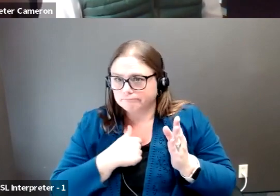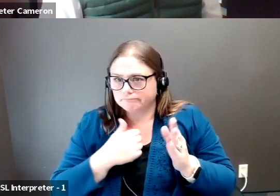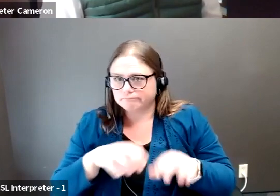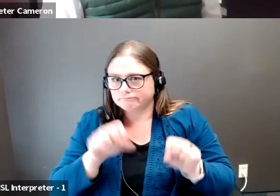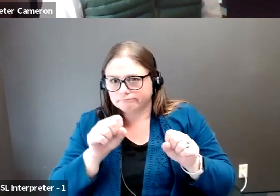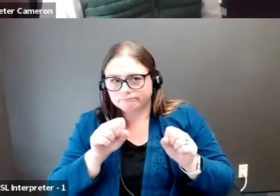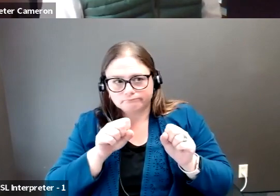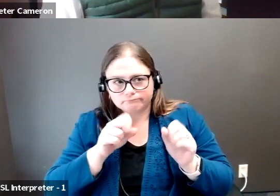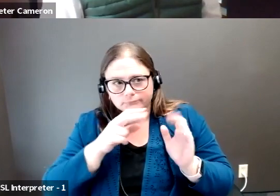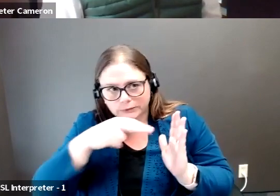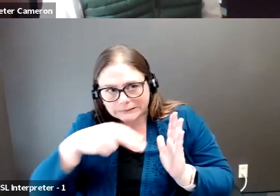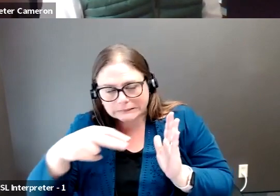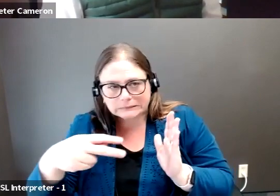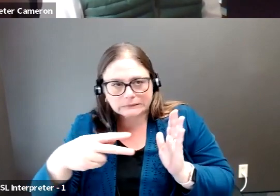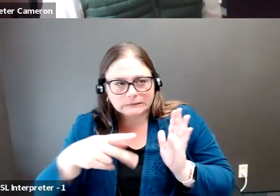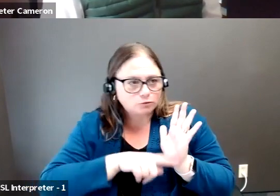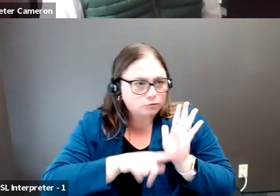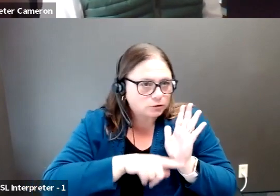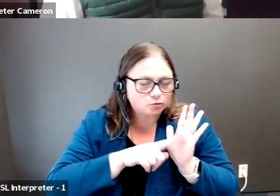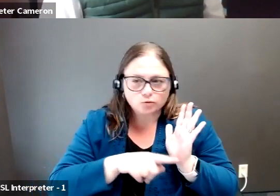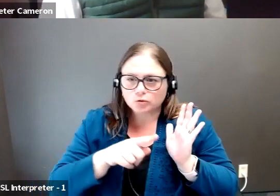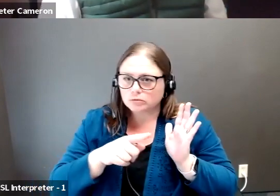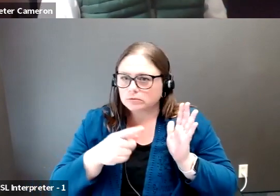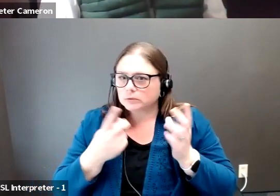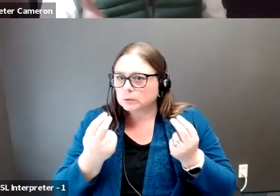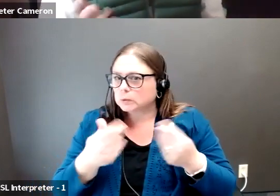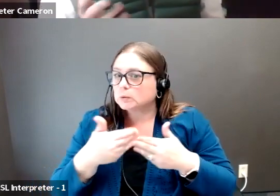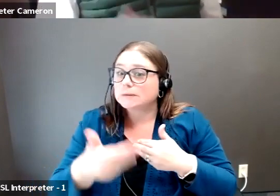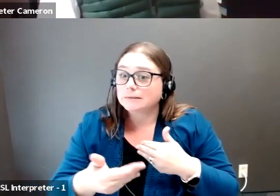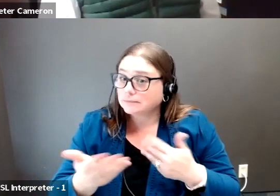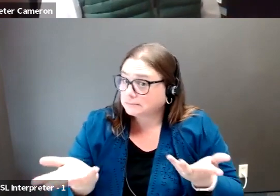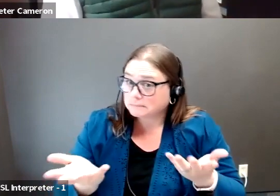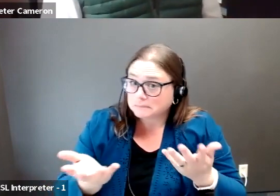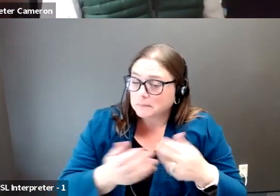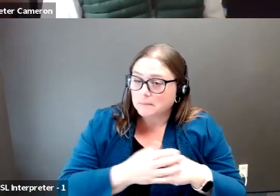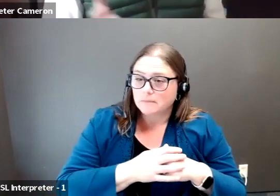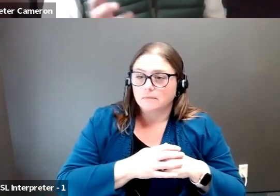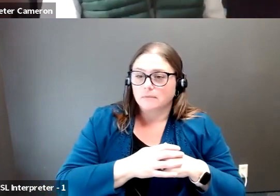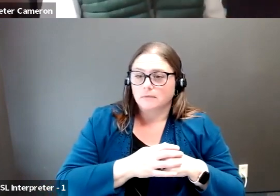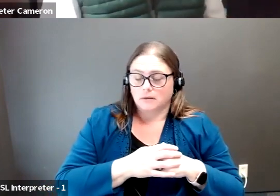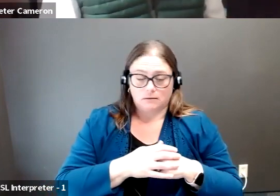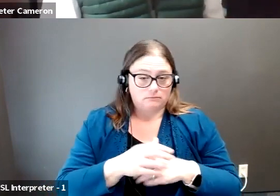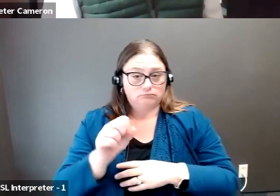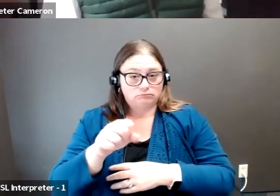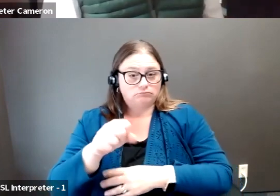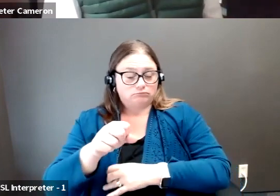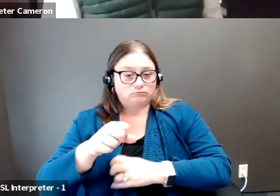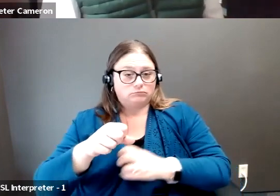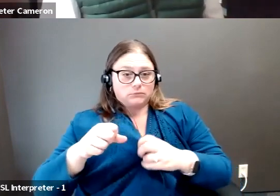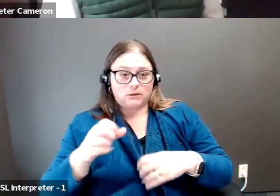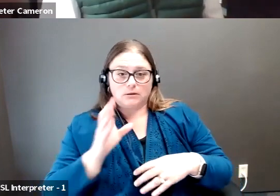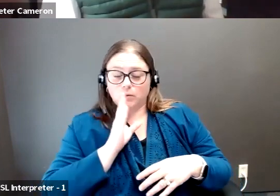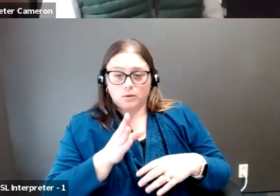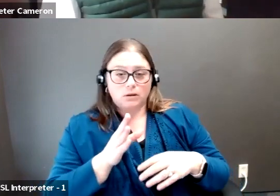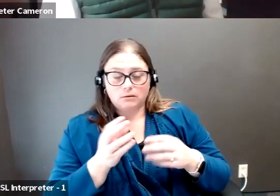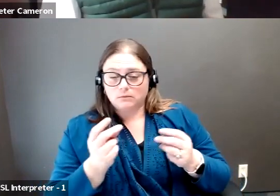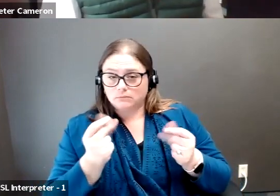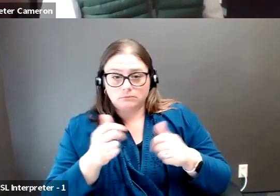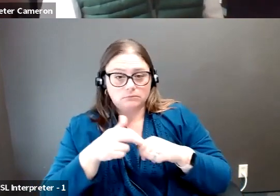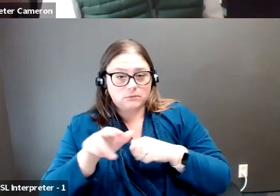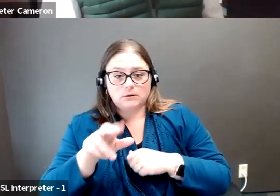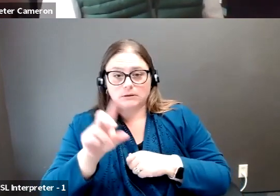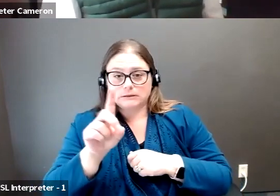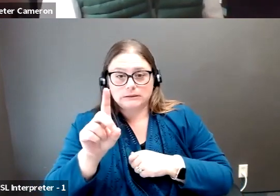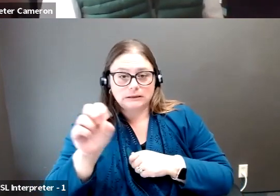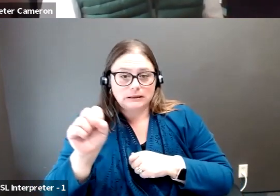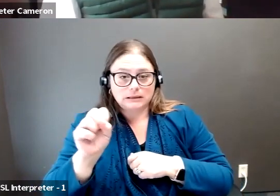researching, where to go from here. Well, I would yes, I do, and I would immediately refer you to the